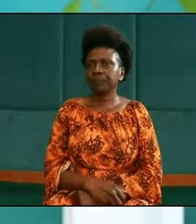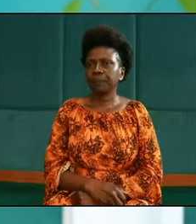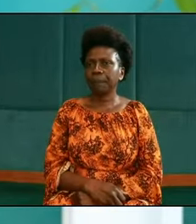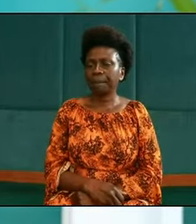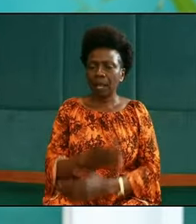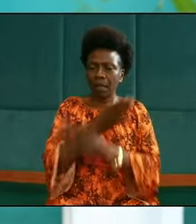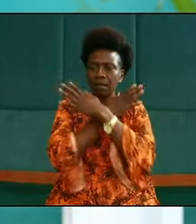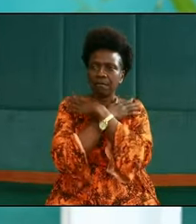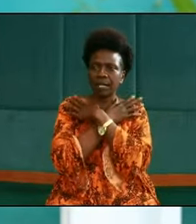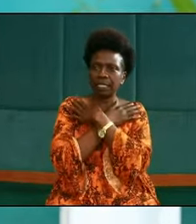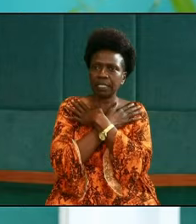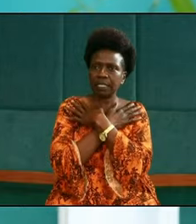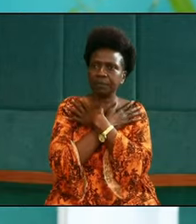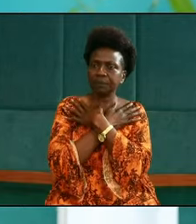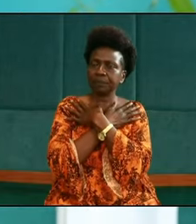My friend,